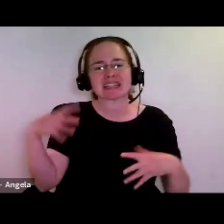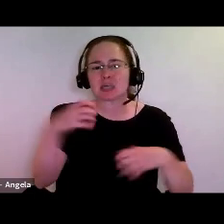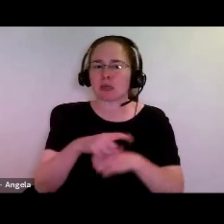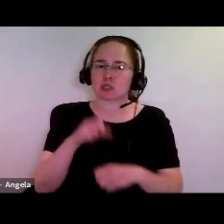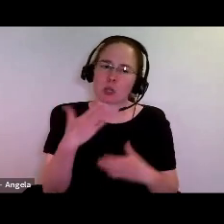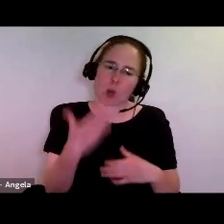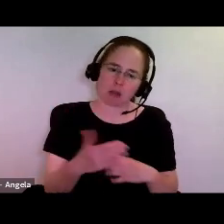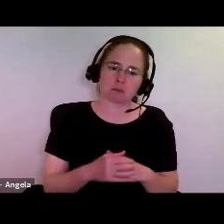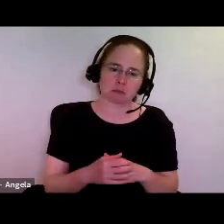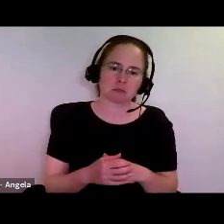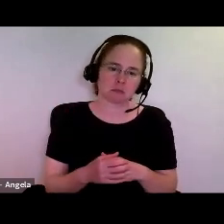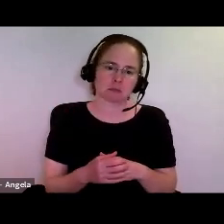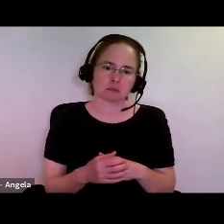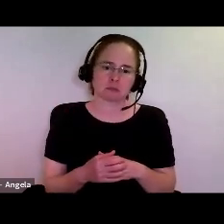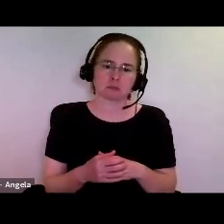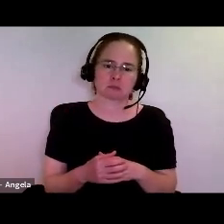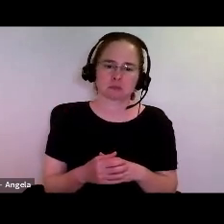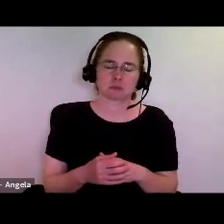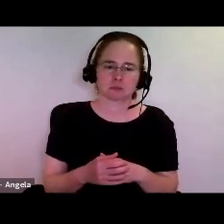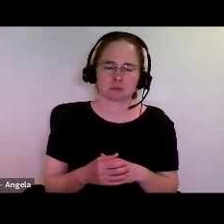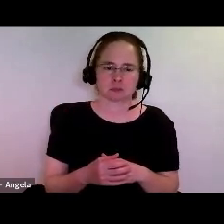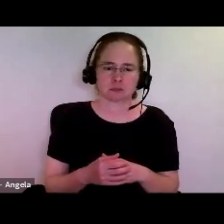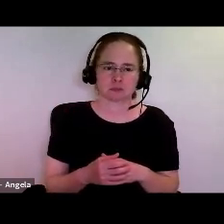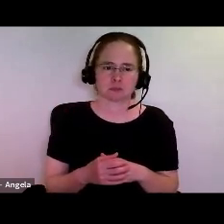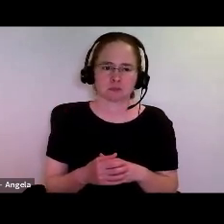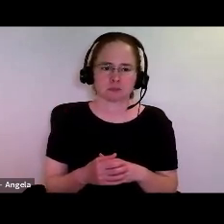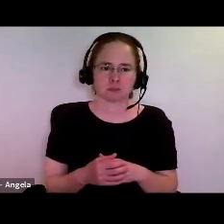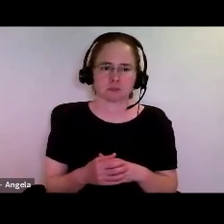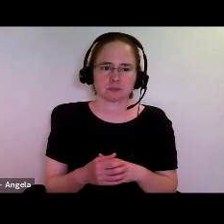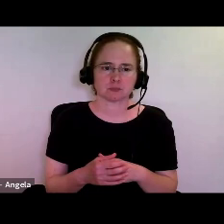well the kind of evidence that we have. Next slide, please.